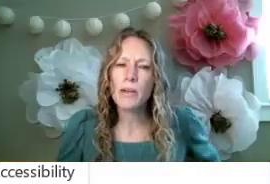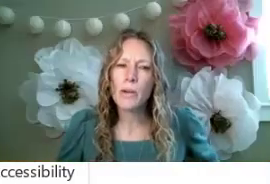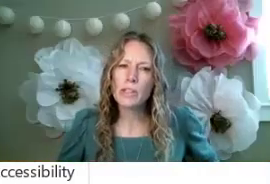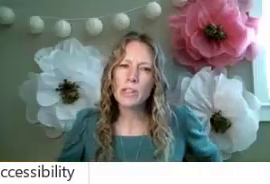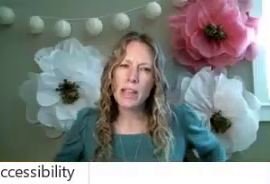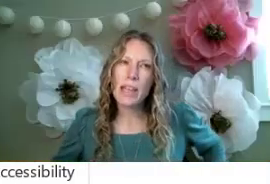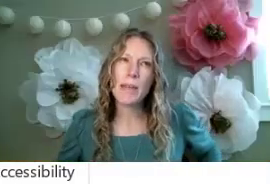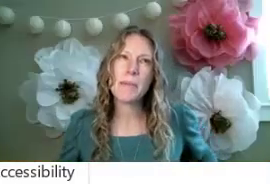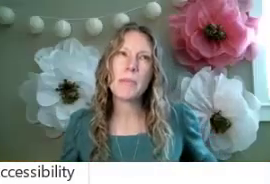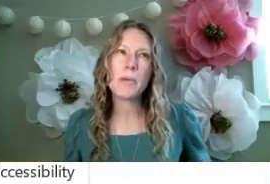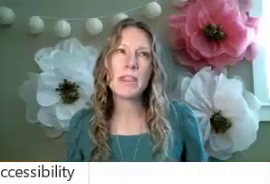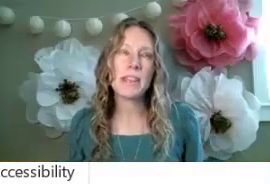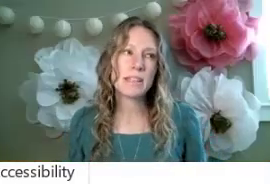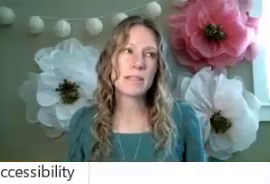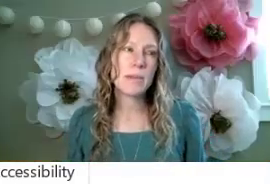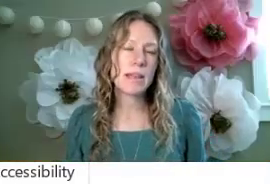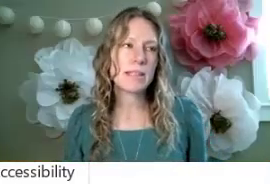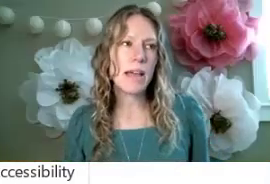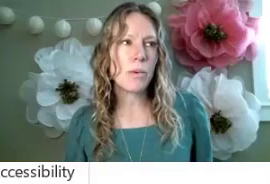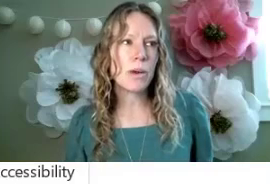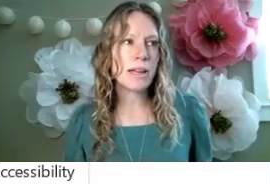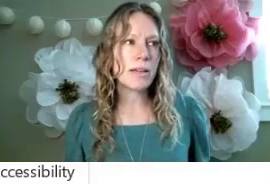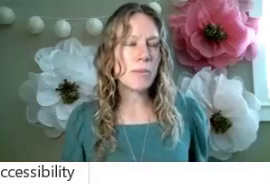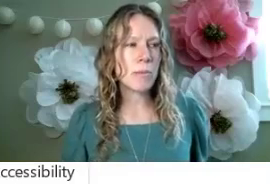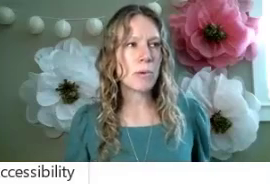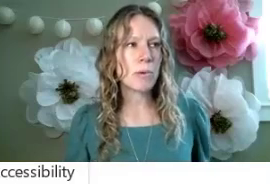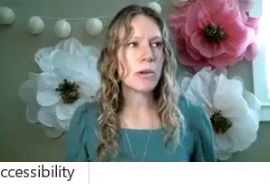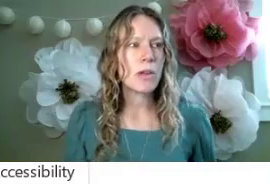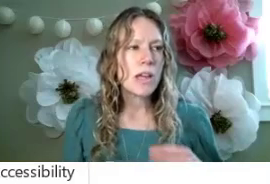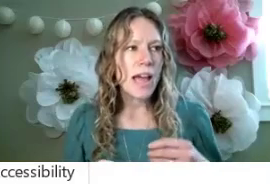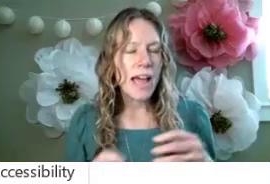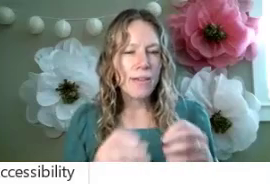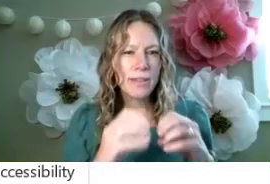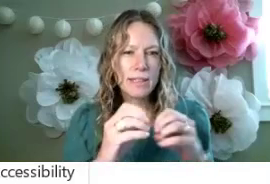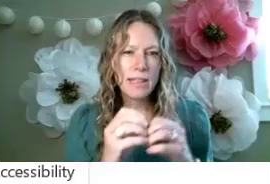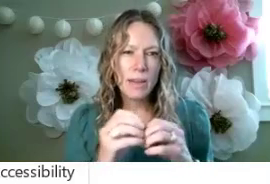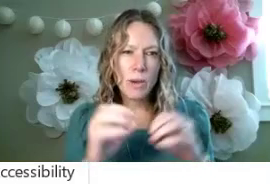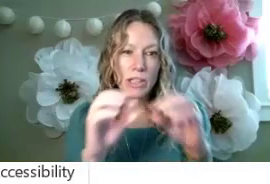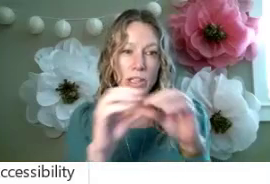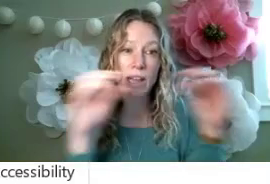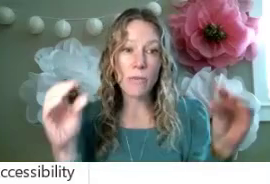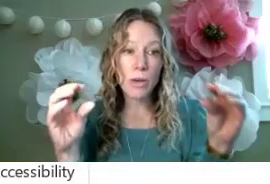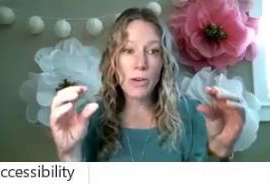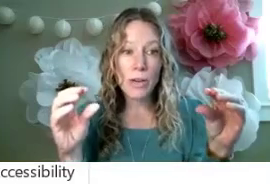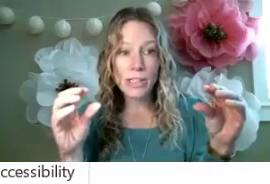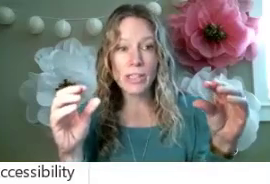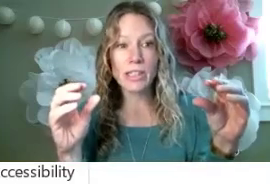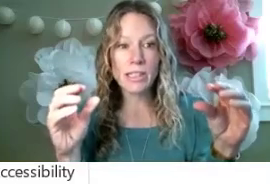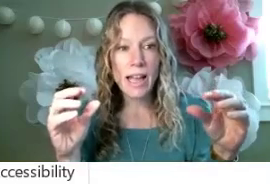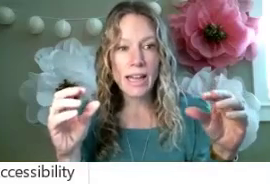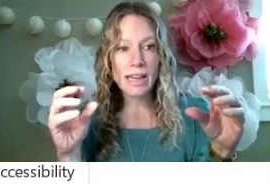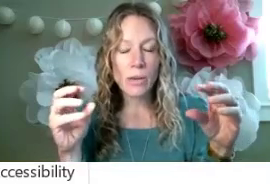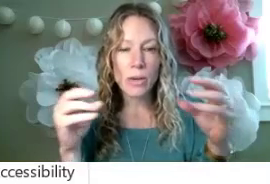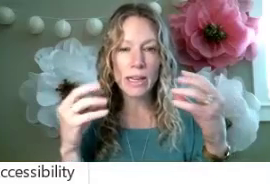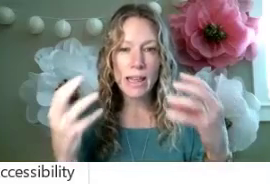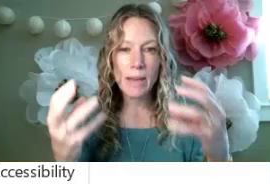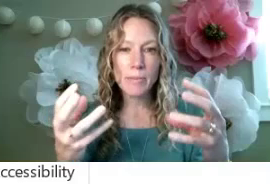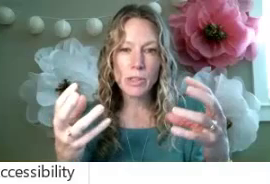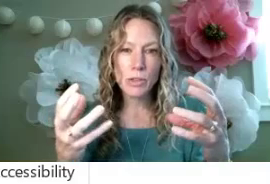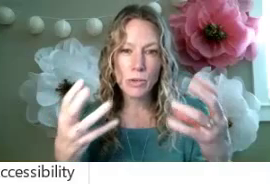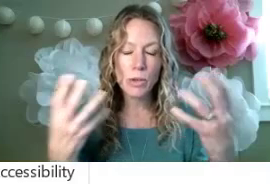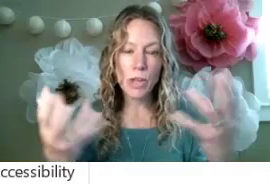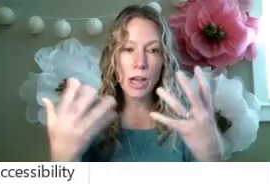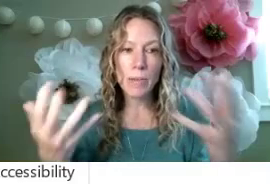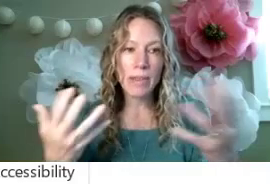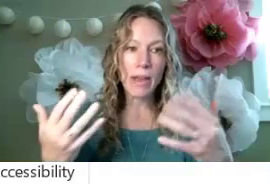only question that came up with this is because I wanted people, I have this thing where I just have one question on the slide and I wanted